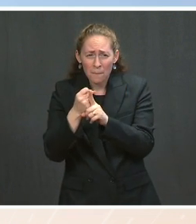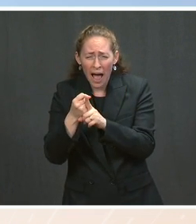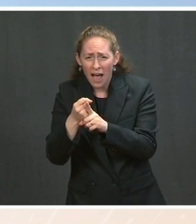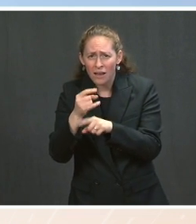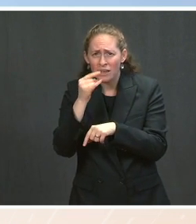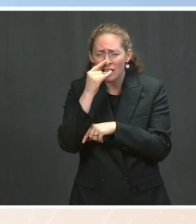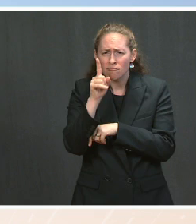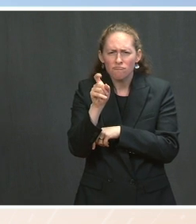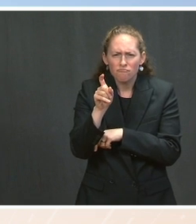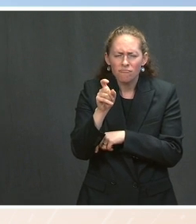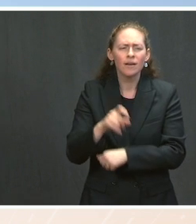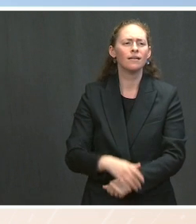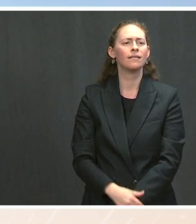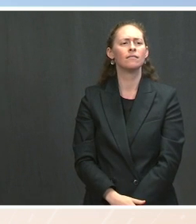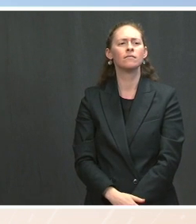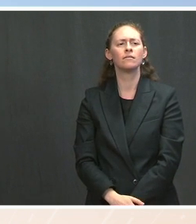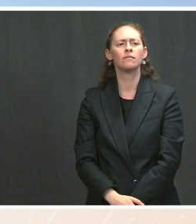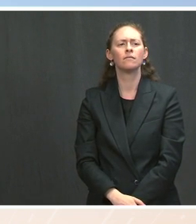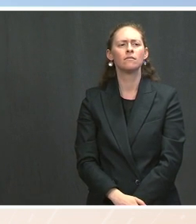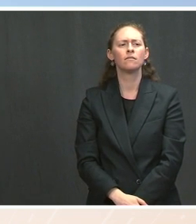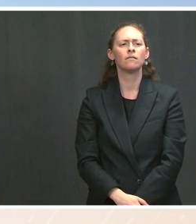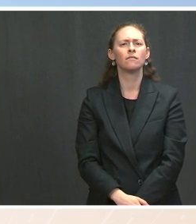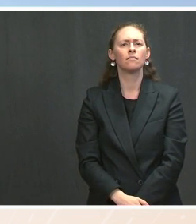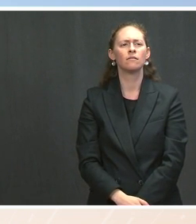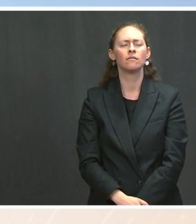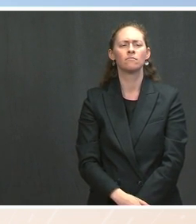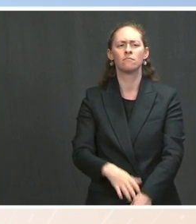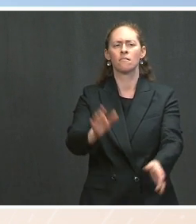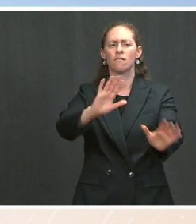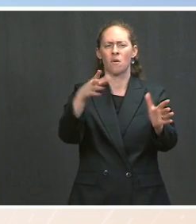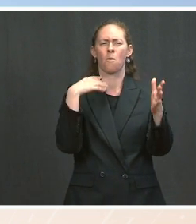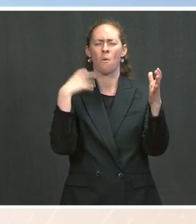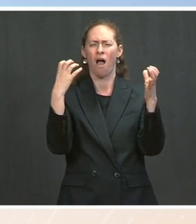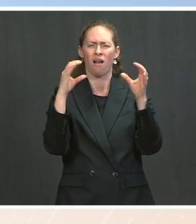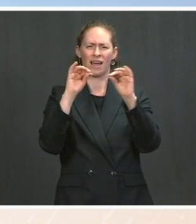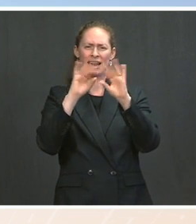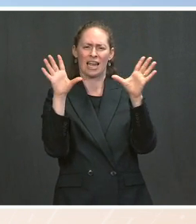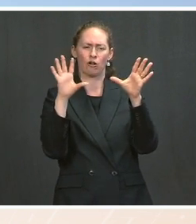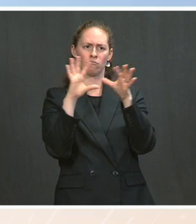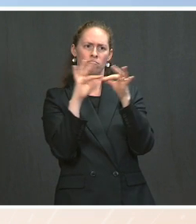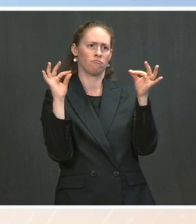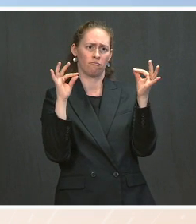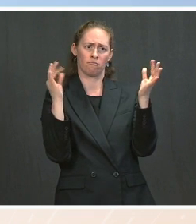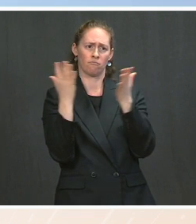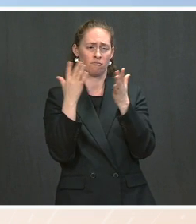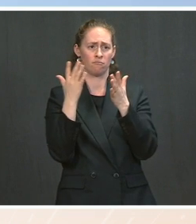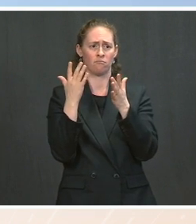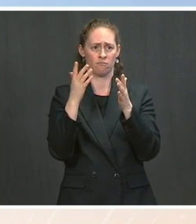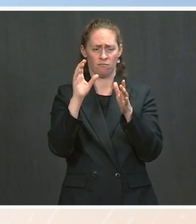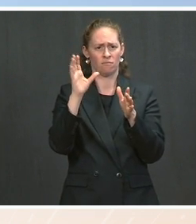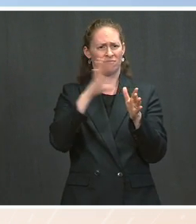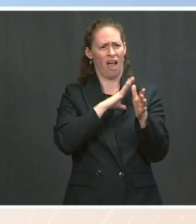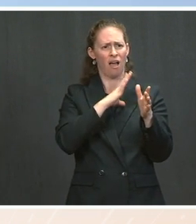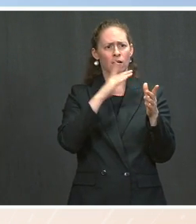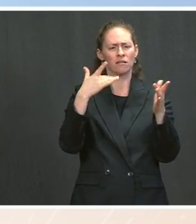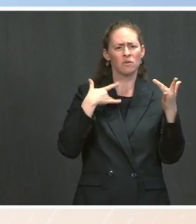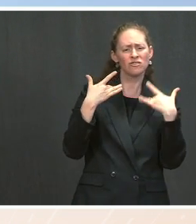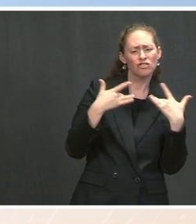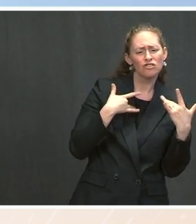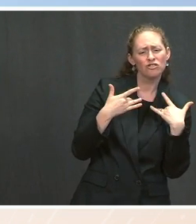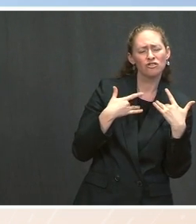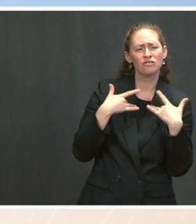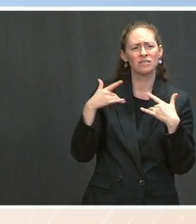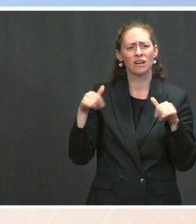we can say, message we can convey from this administration is it's okay to have questions and concerns, and your primary